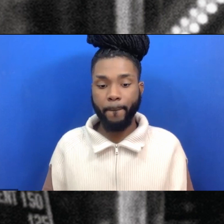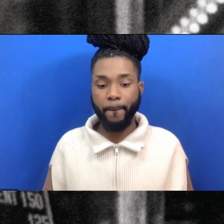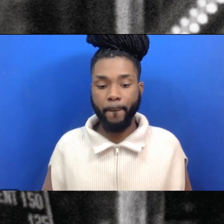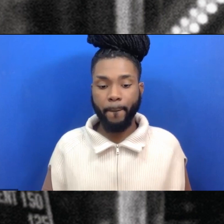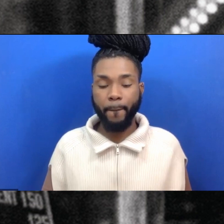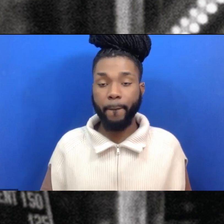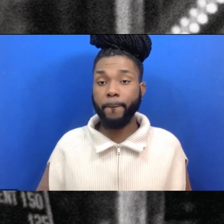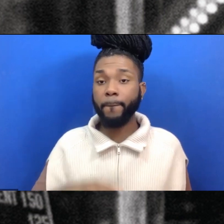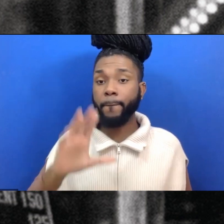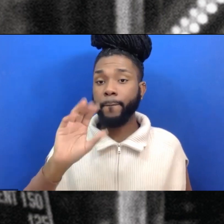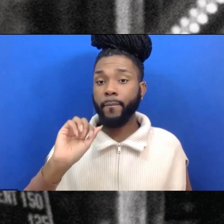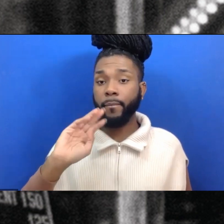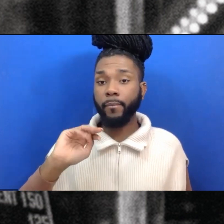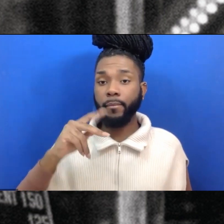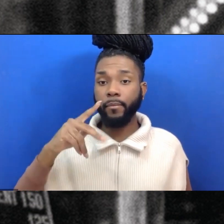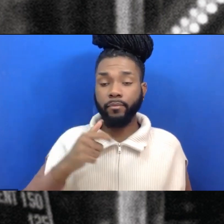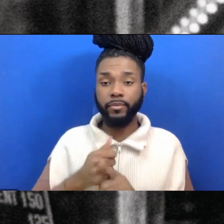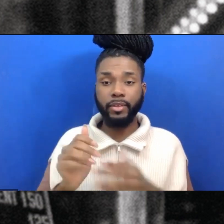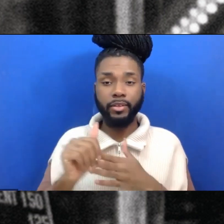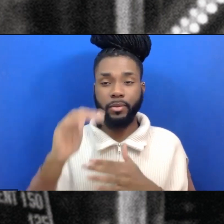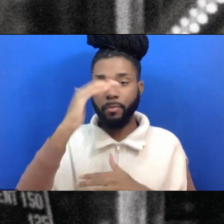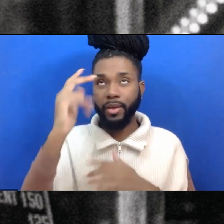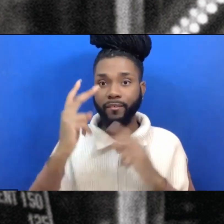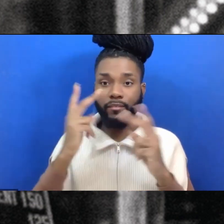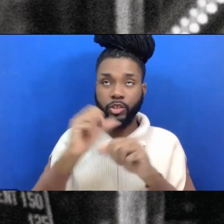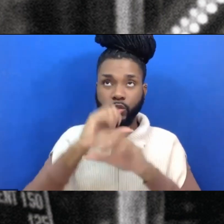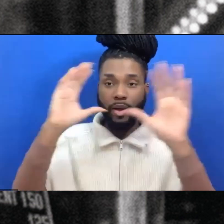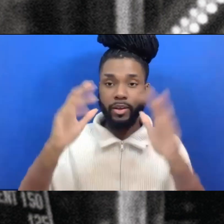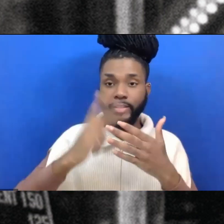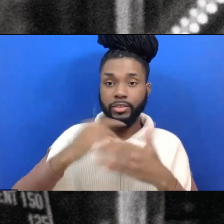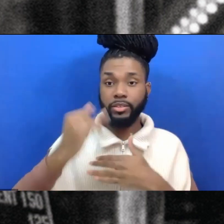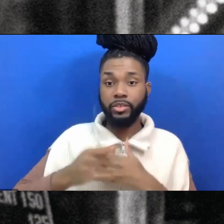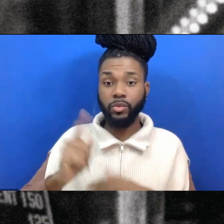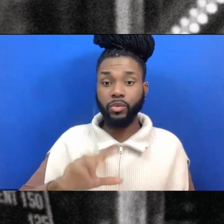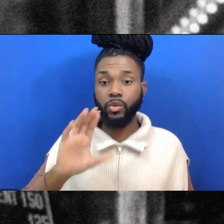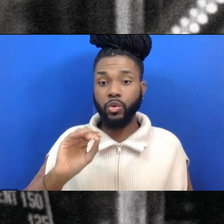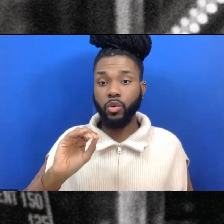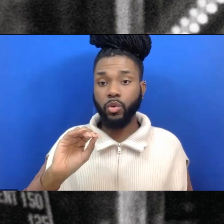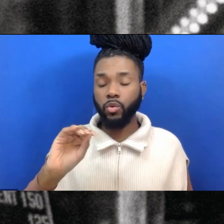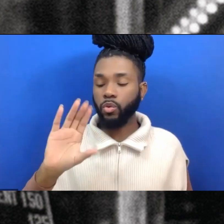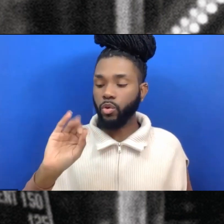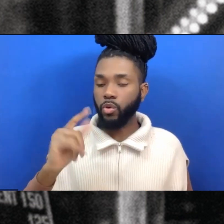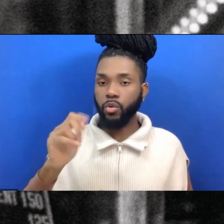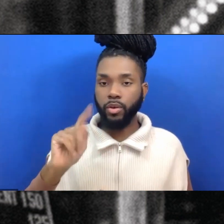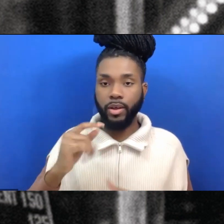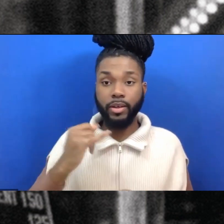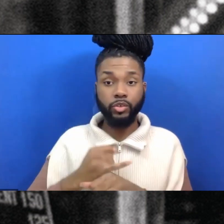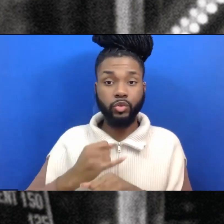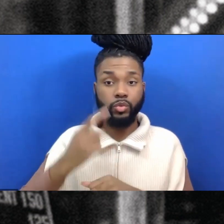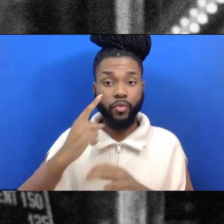Campt leads the Black Visualities Initiative at the Kogut Institute for